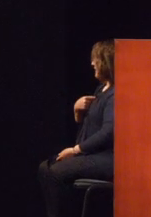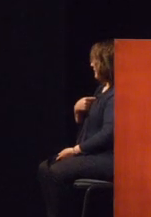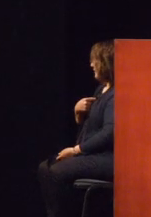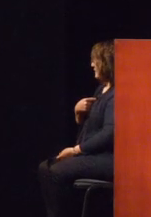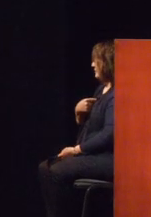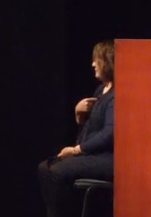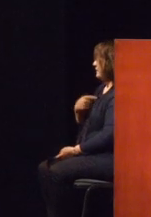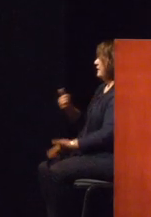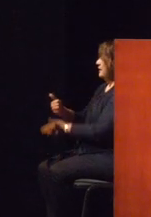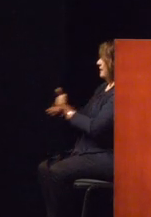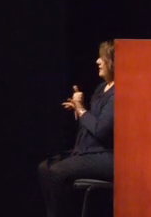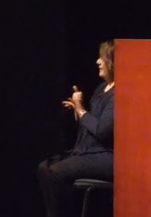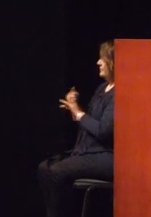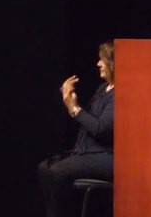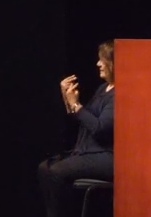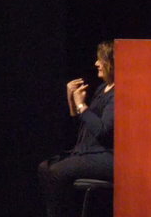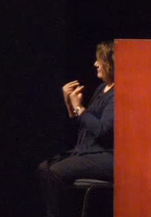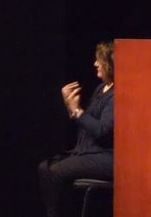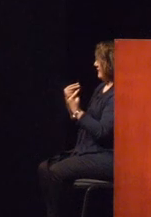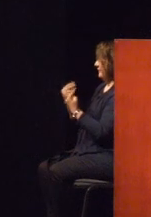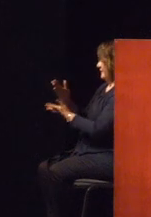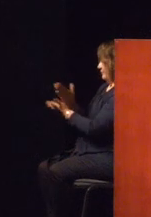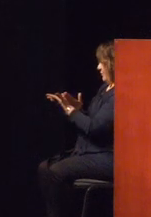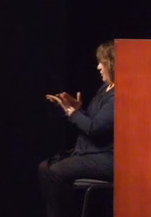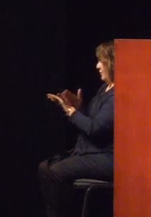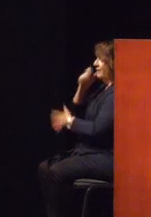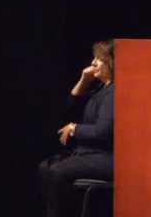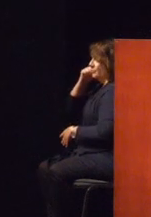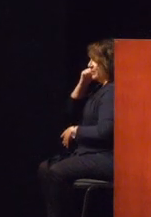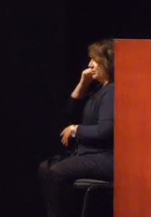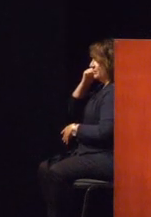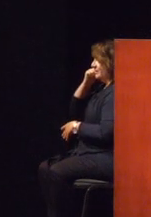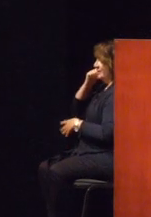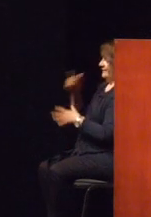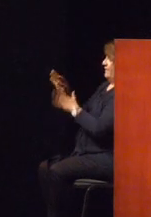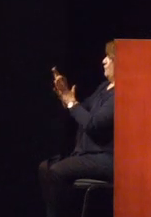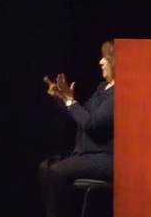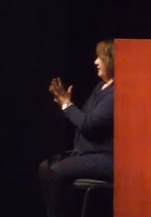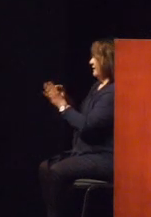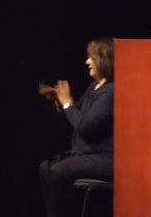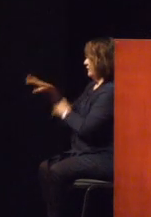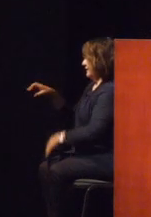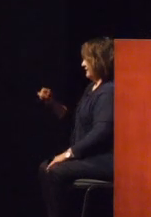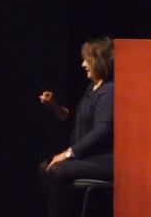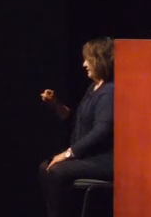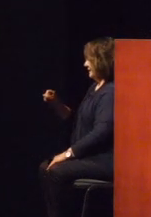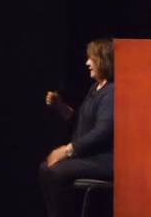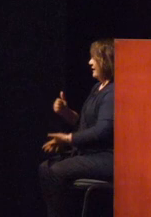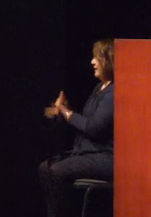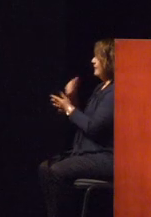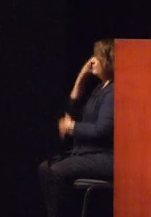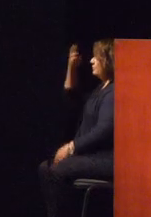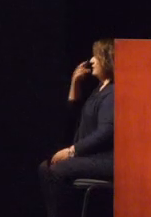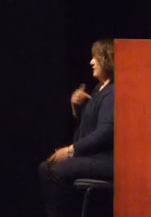it helps me see myself as part of the racial equation in the US. It makes me realize that I'm part of the problem